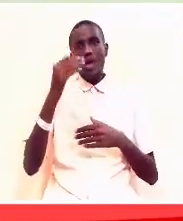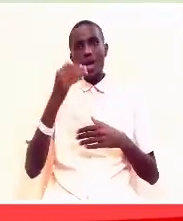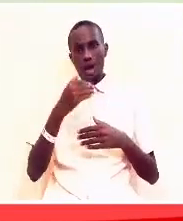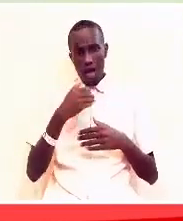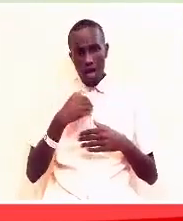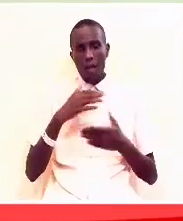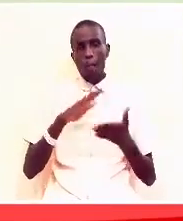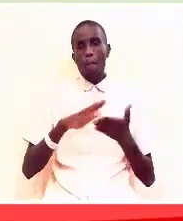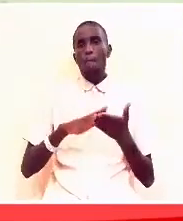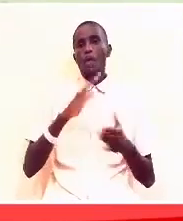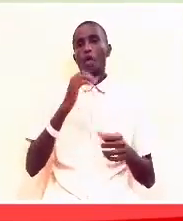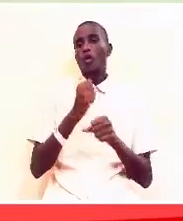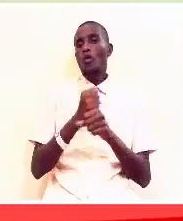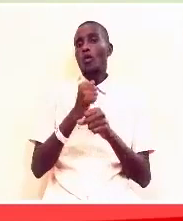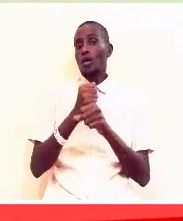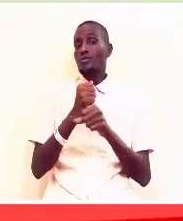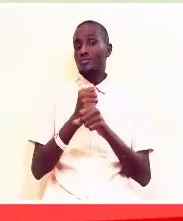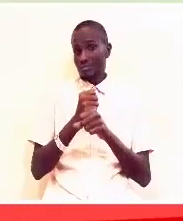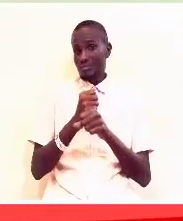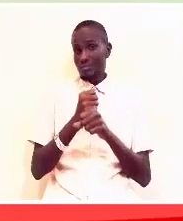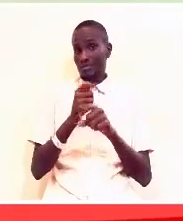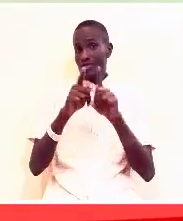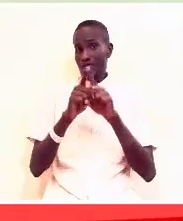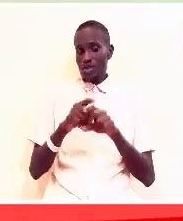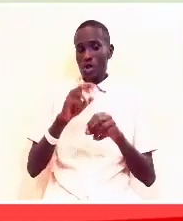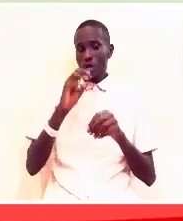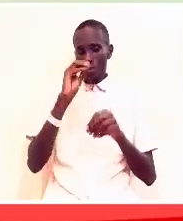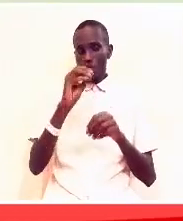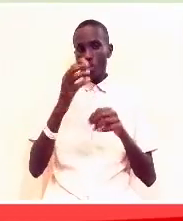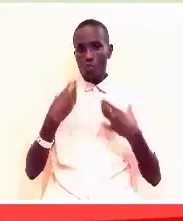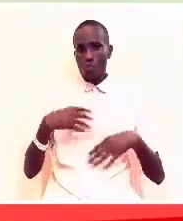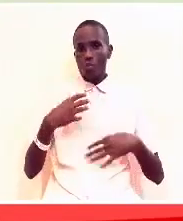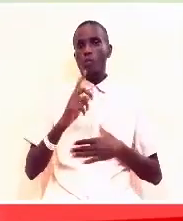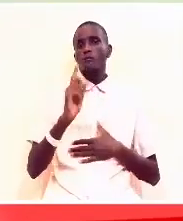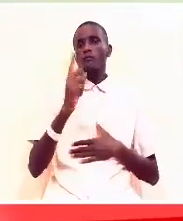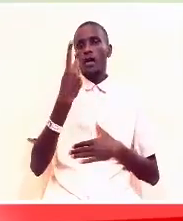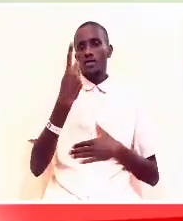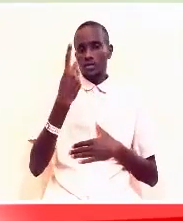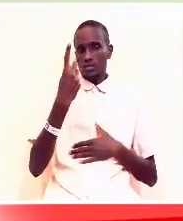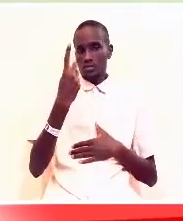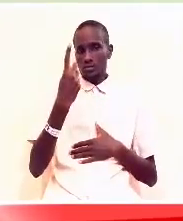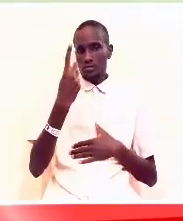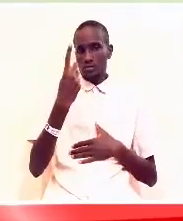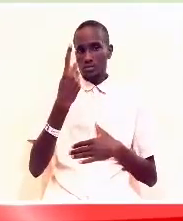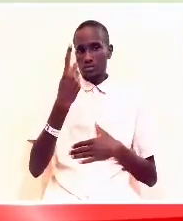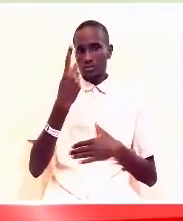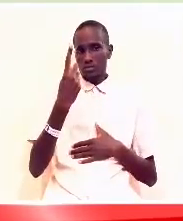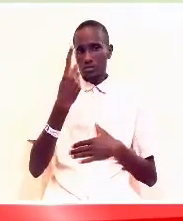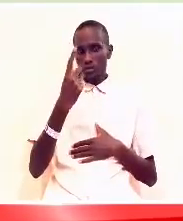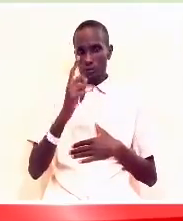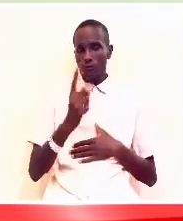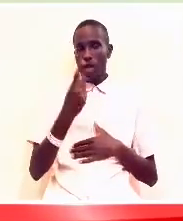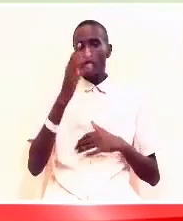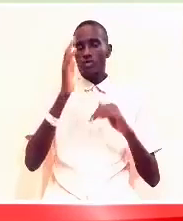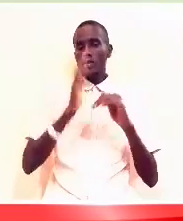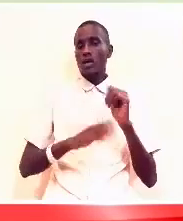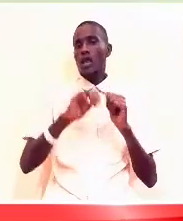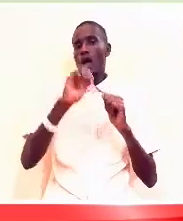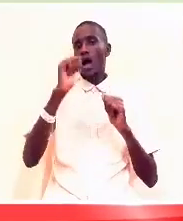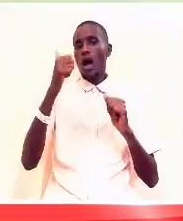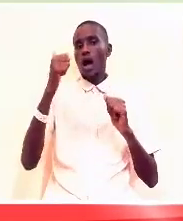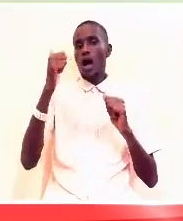Kenya, putting always the interests of Kenya ahead of any other